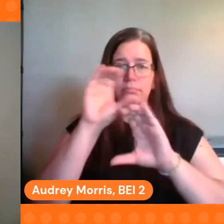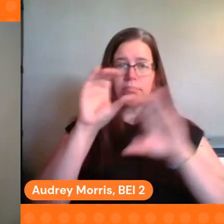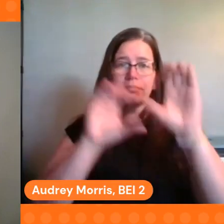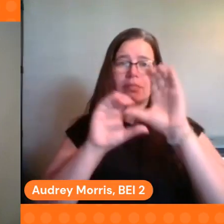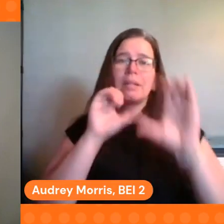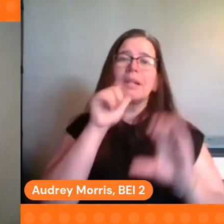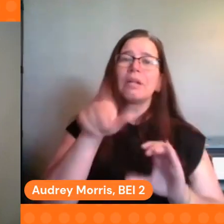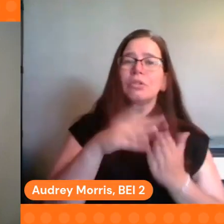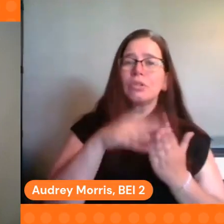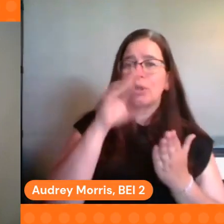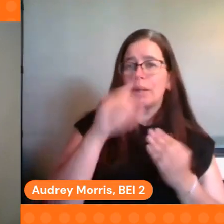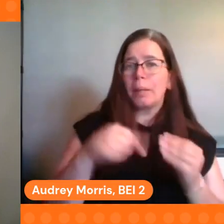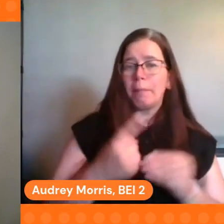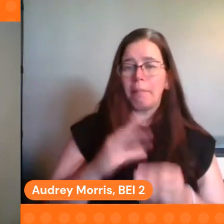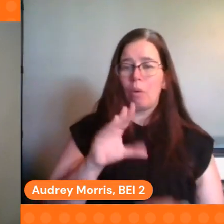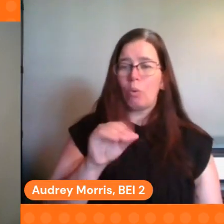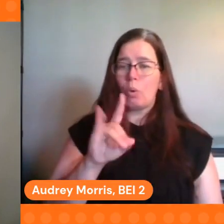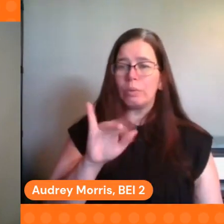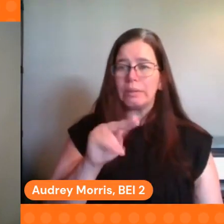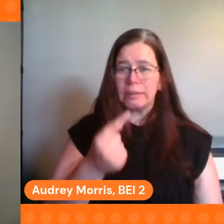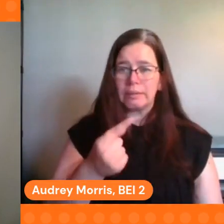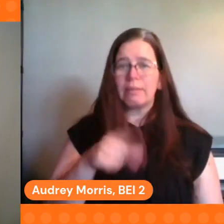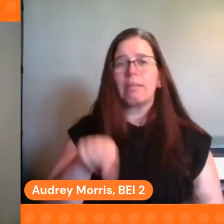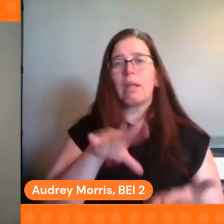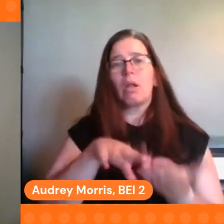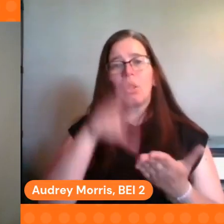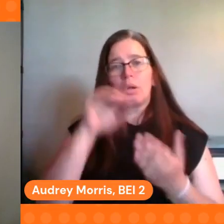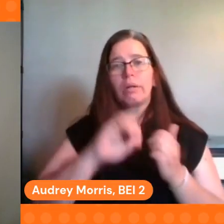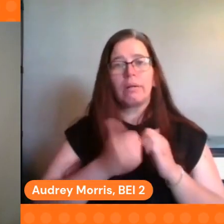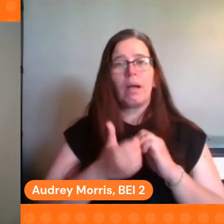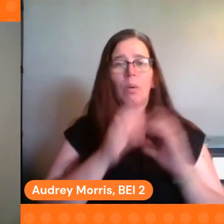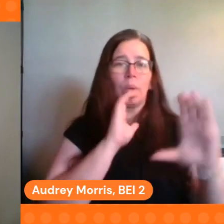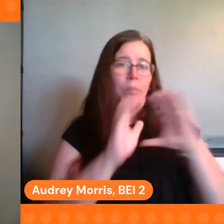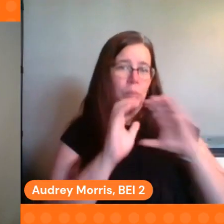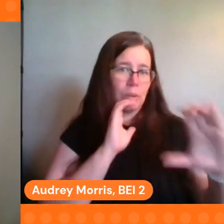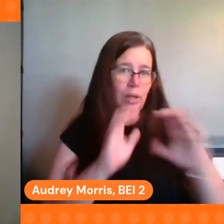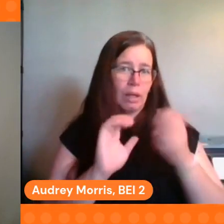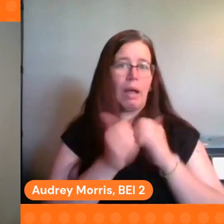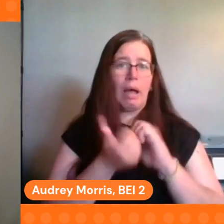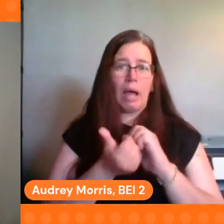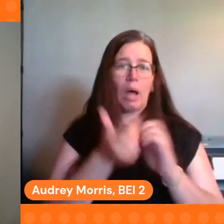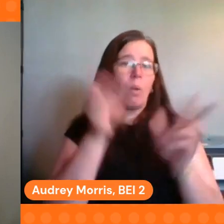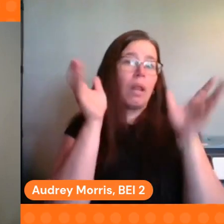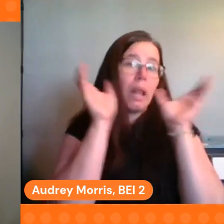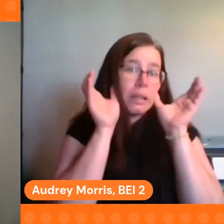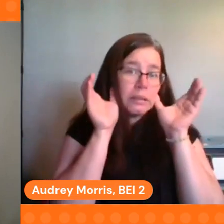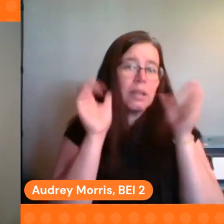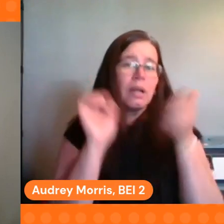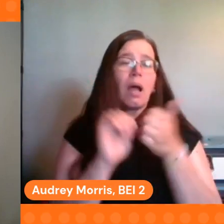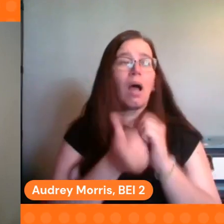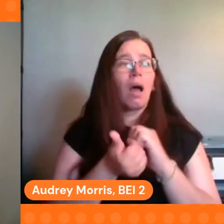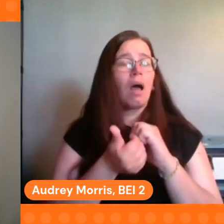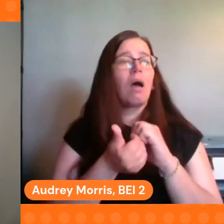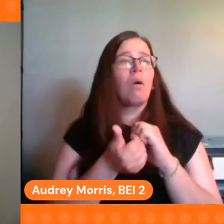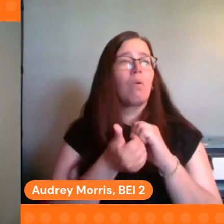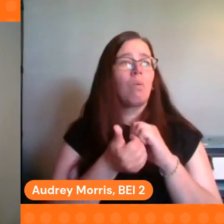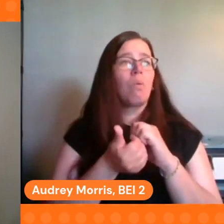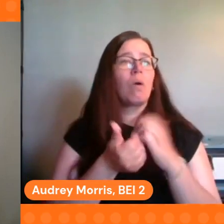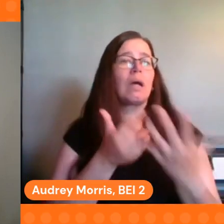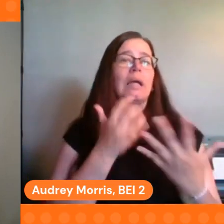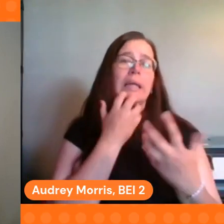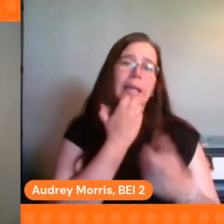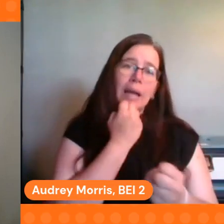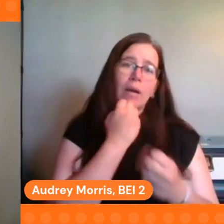coding, they are learning like how to communicate, how to listen, and how to care